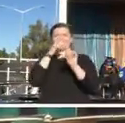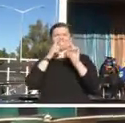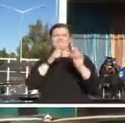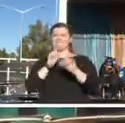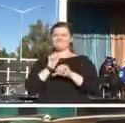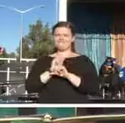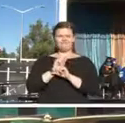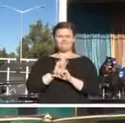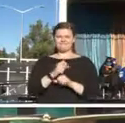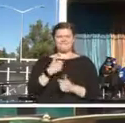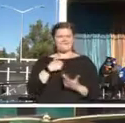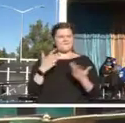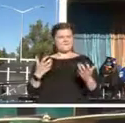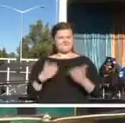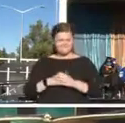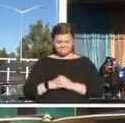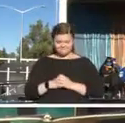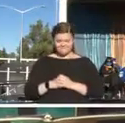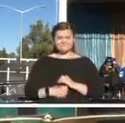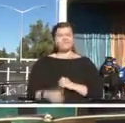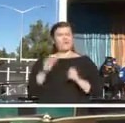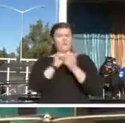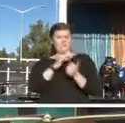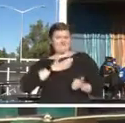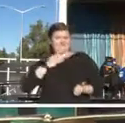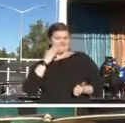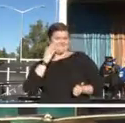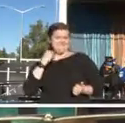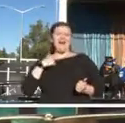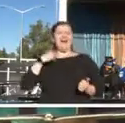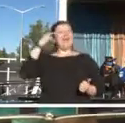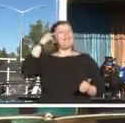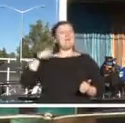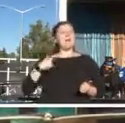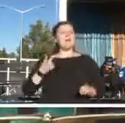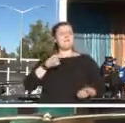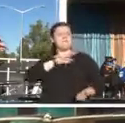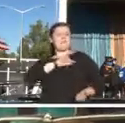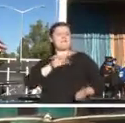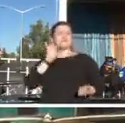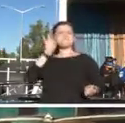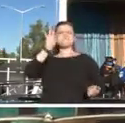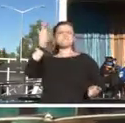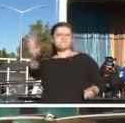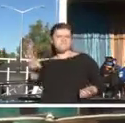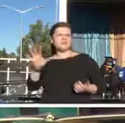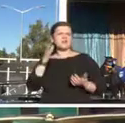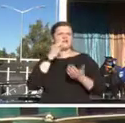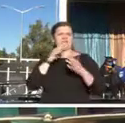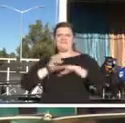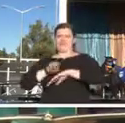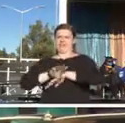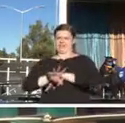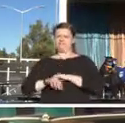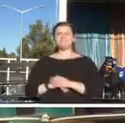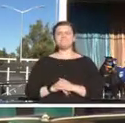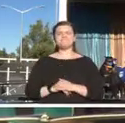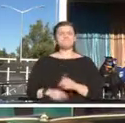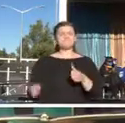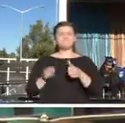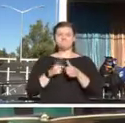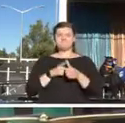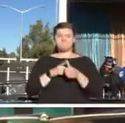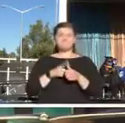that experience, I think I'm safe to give you just a few really quick bits of advice. And the first is this. Coming out of